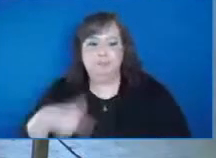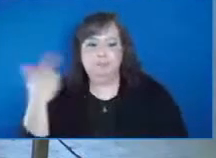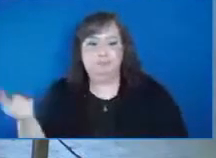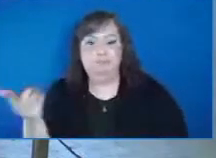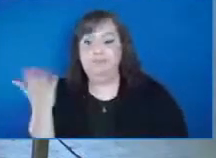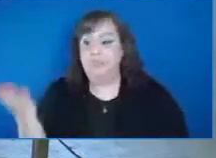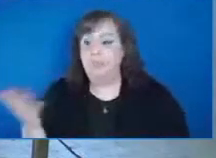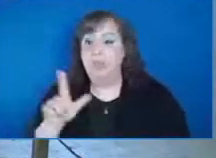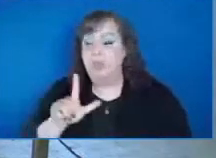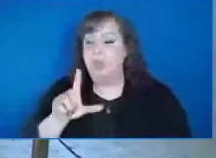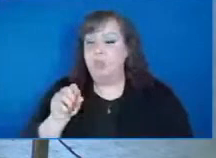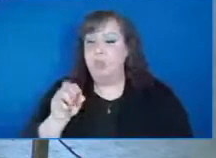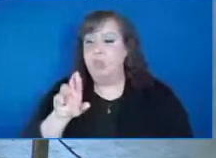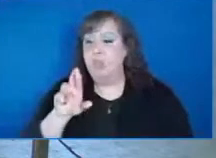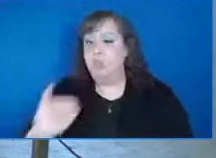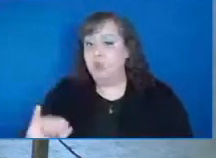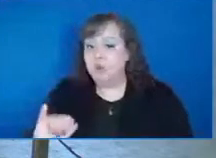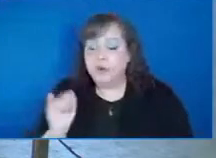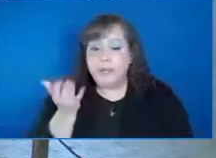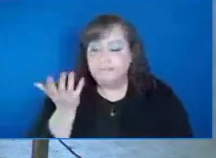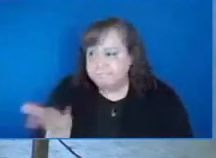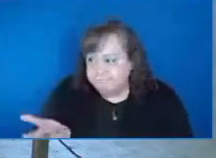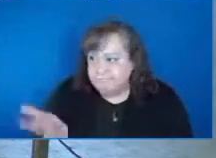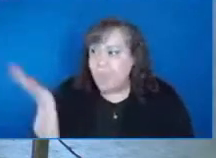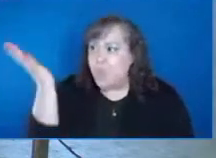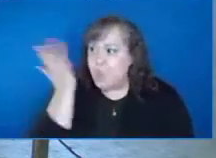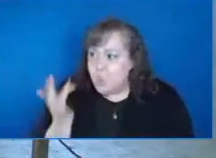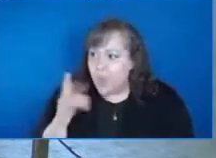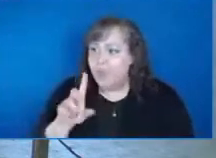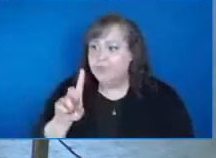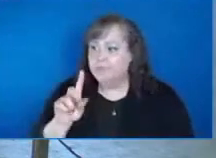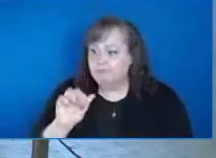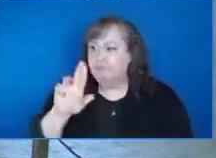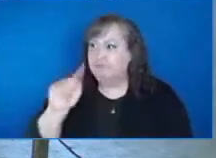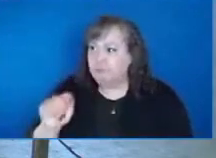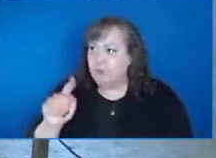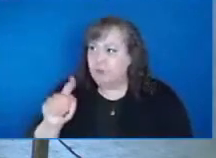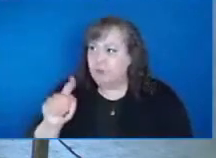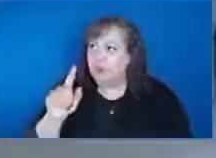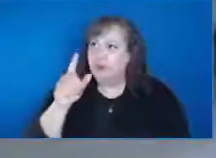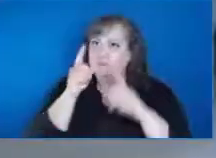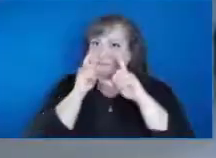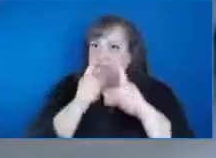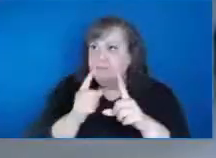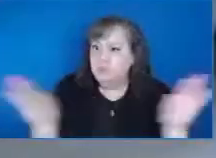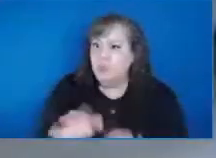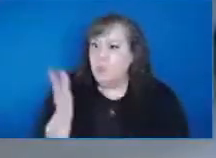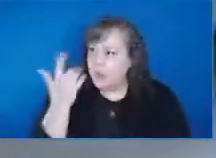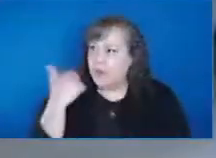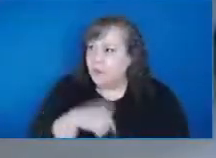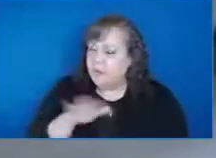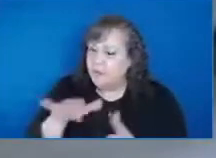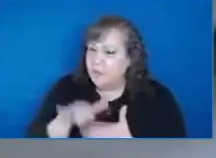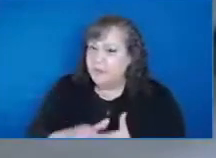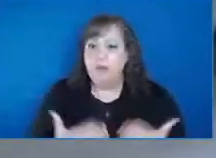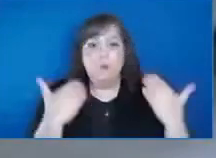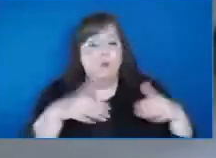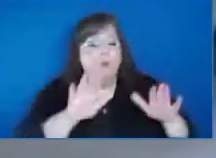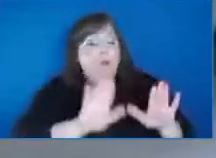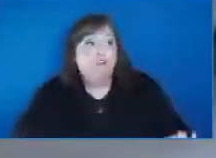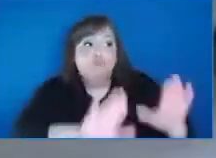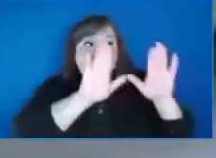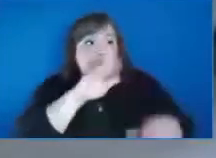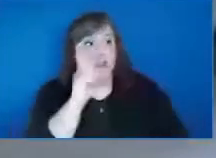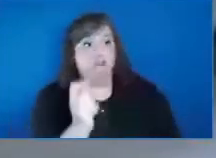why is the DART mission important? Why do we have to do this? Great question. This is a really, really important